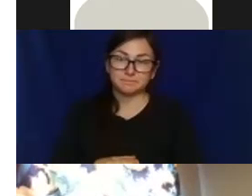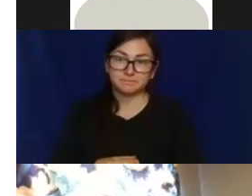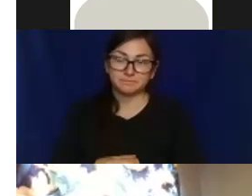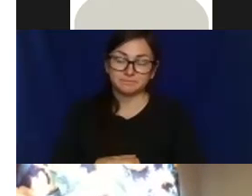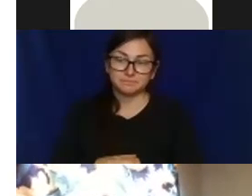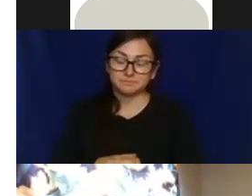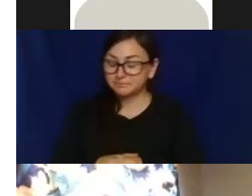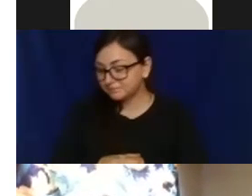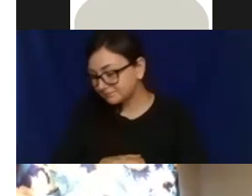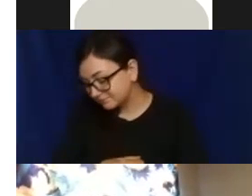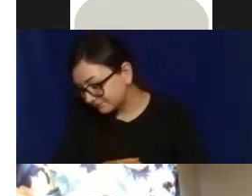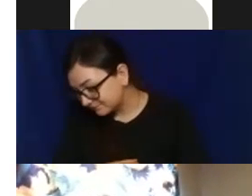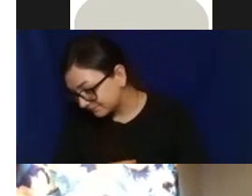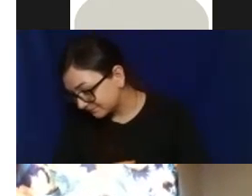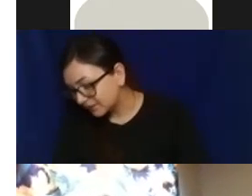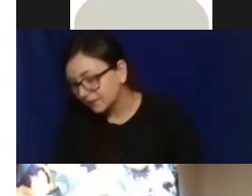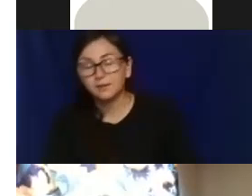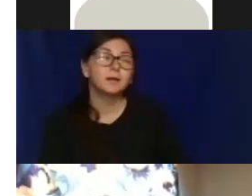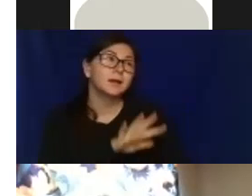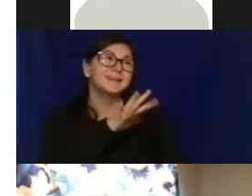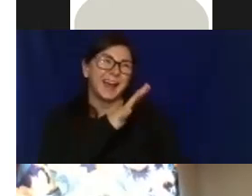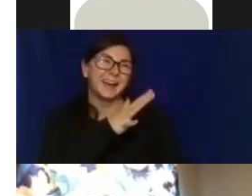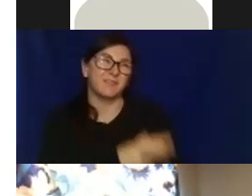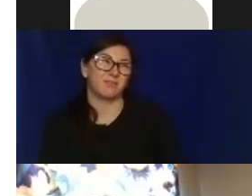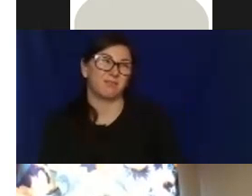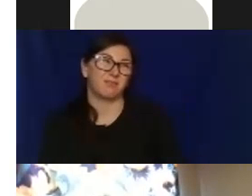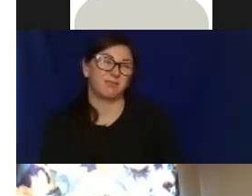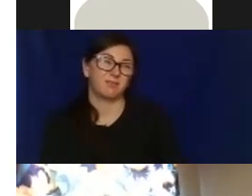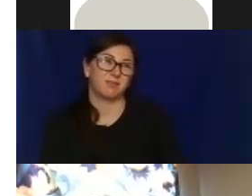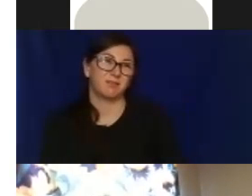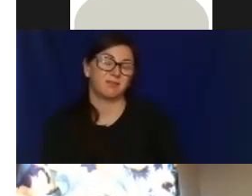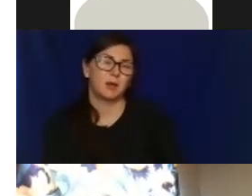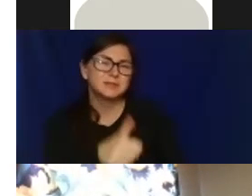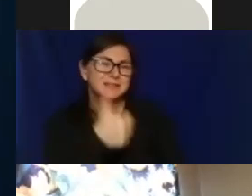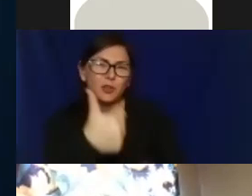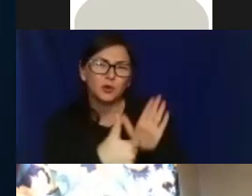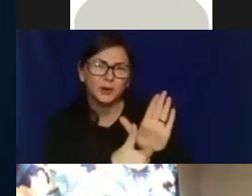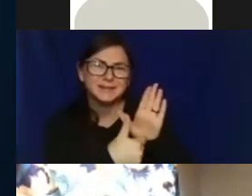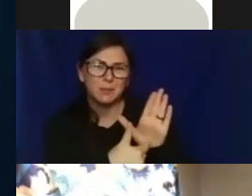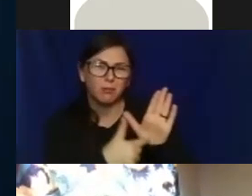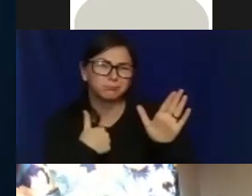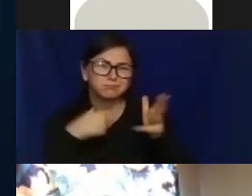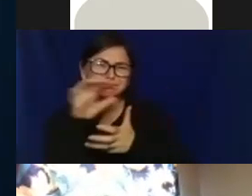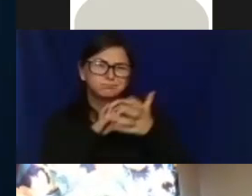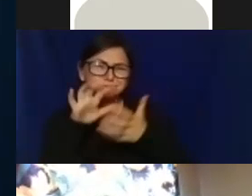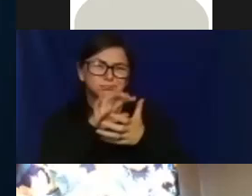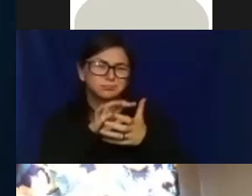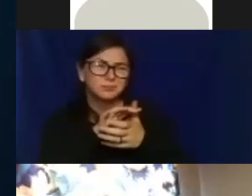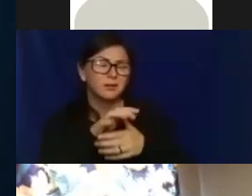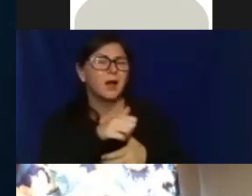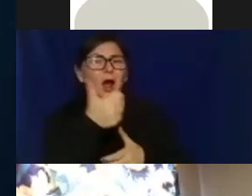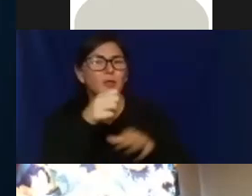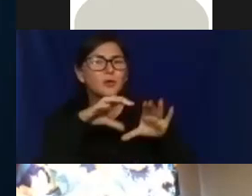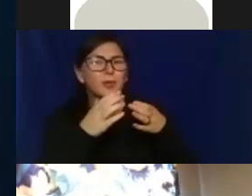Yeah, it kind of answers my question. It was one of your other examples that you were kind of talking about in the last class that we had to end